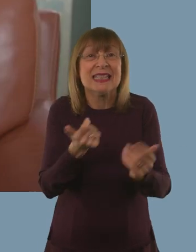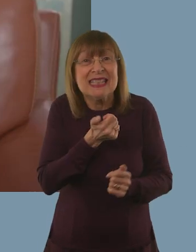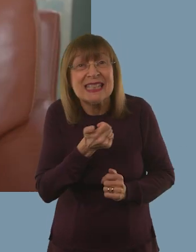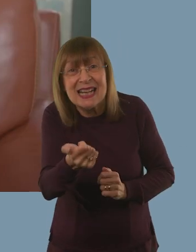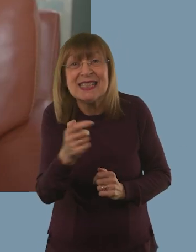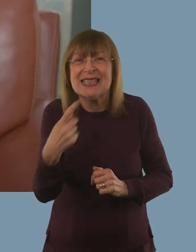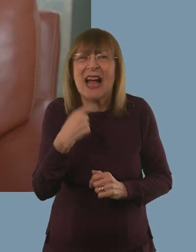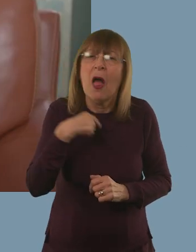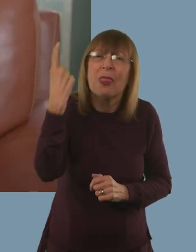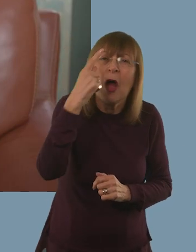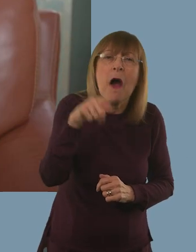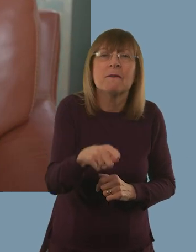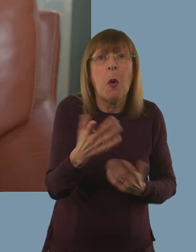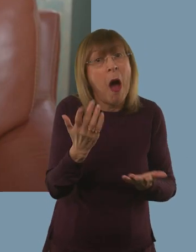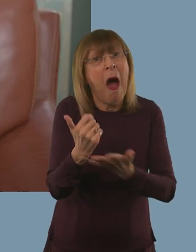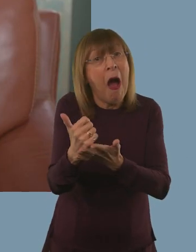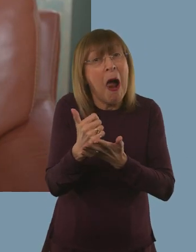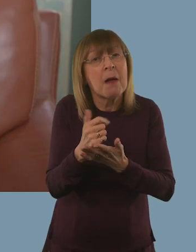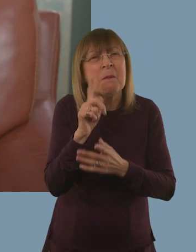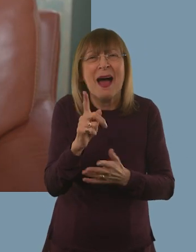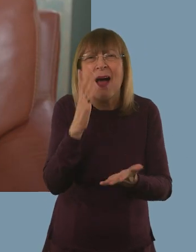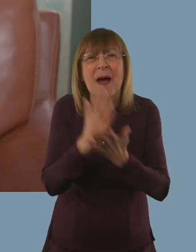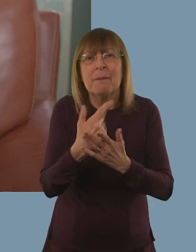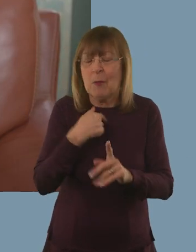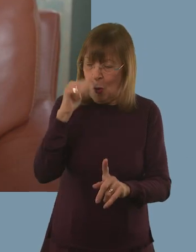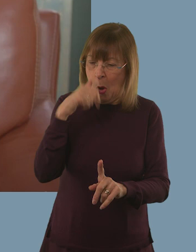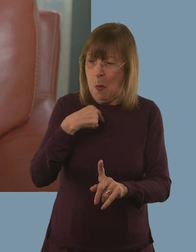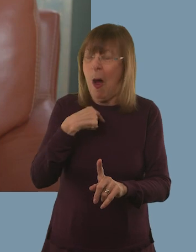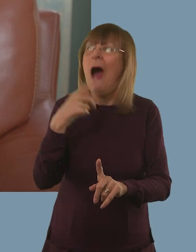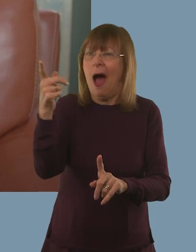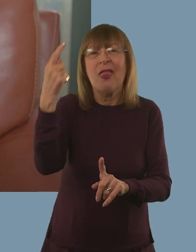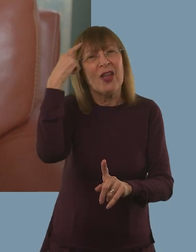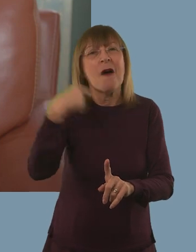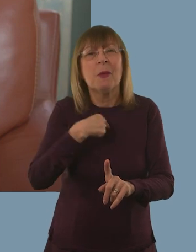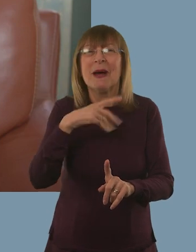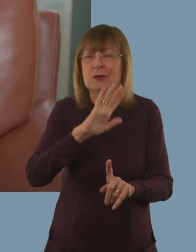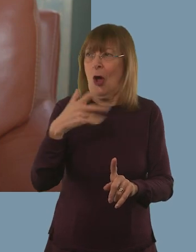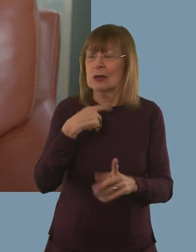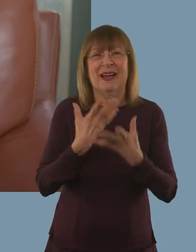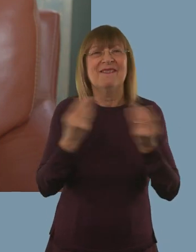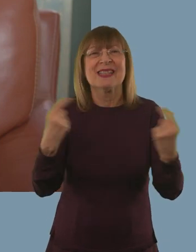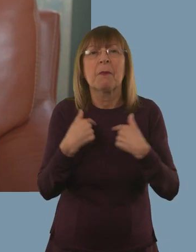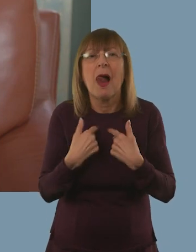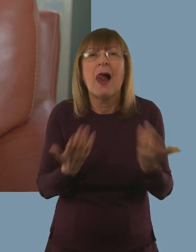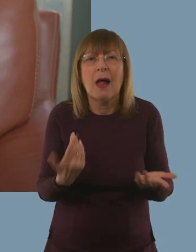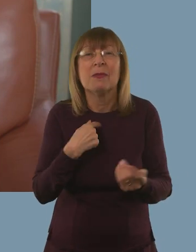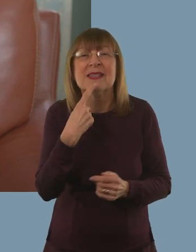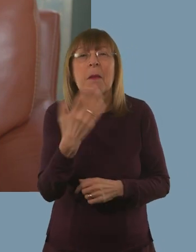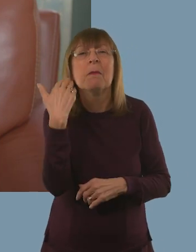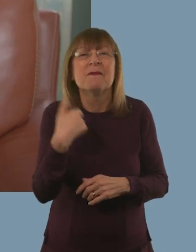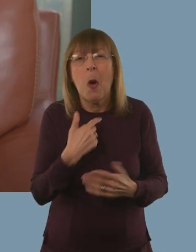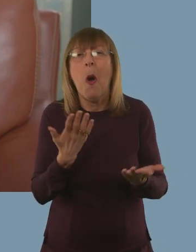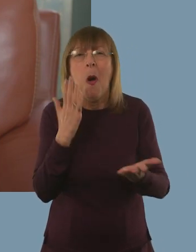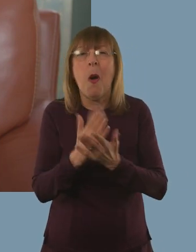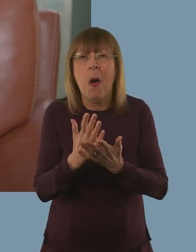Texts, even if they just say, just thinking of you, that helps, that you're not forgotten almost in a way. And like I